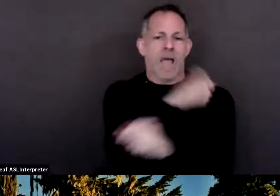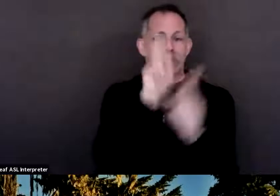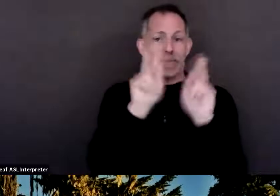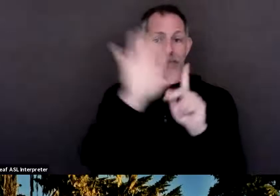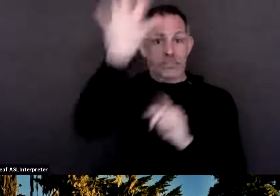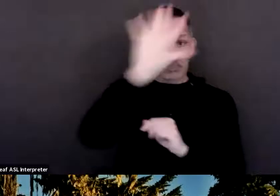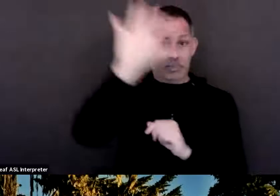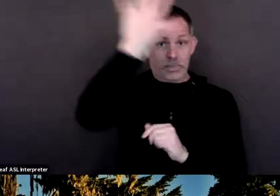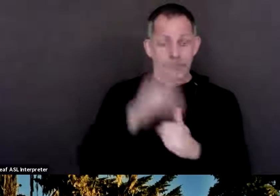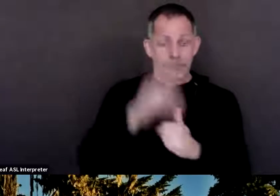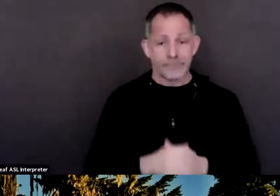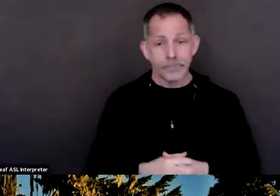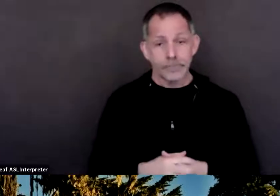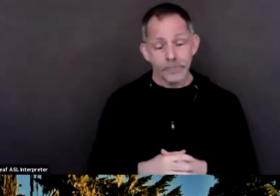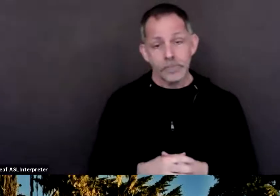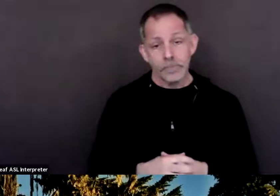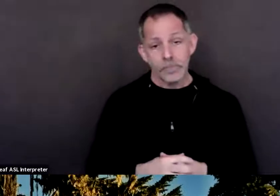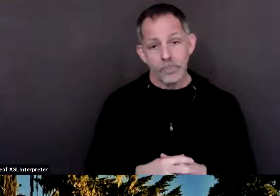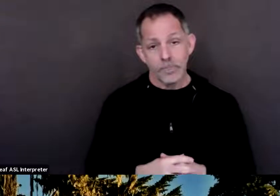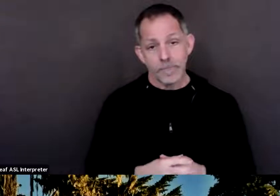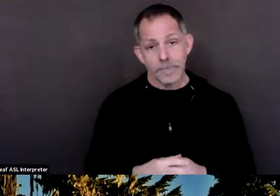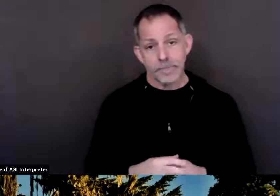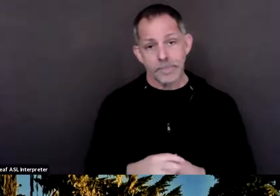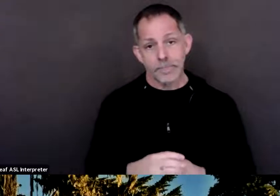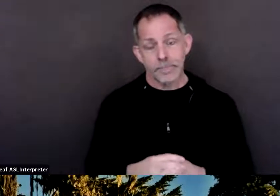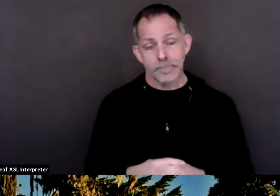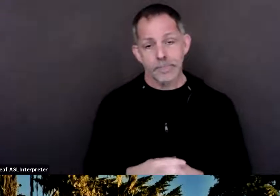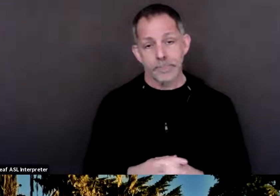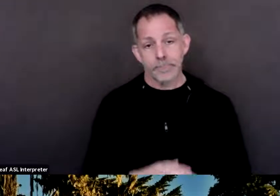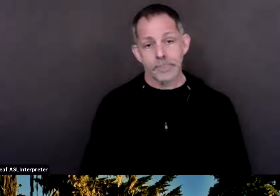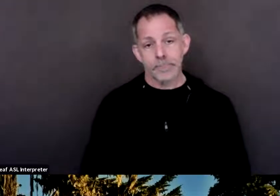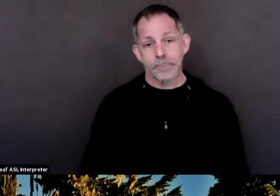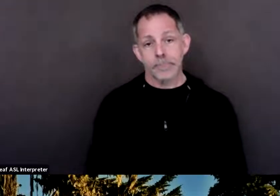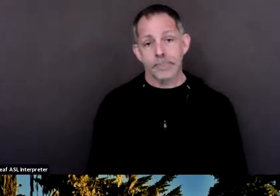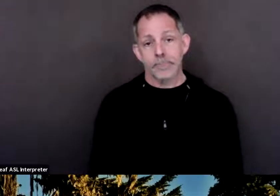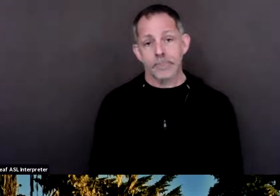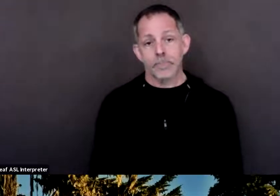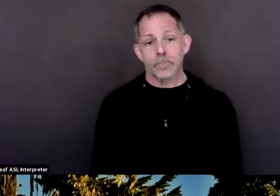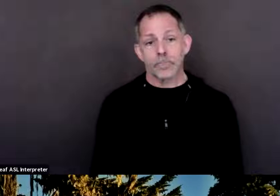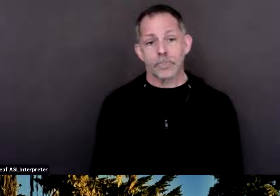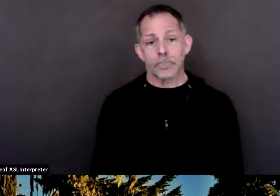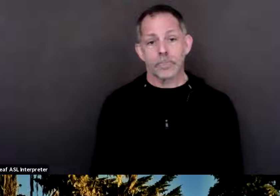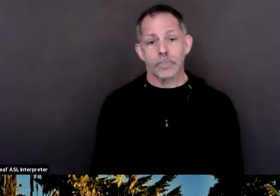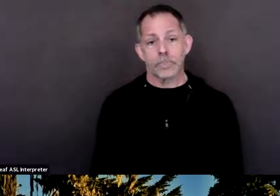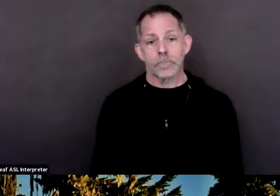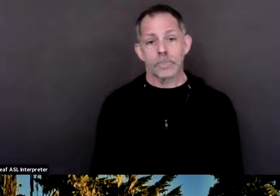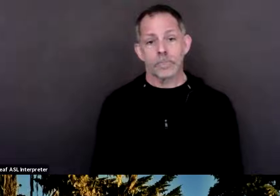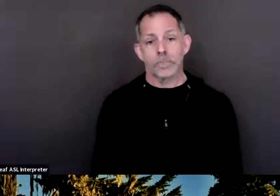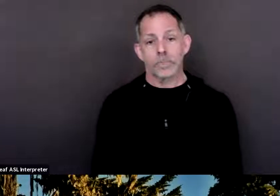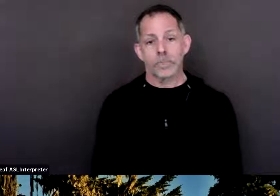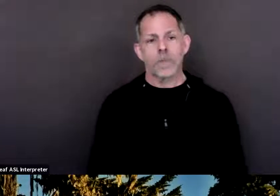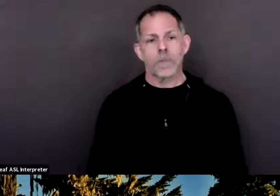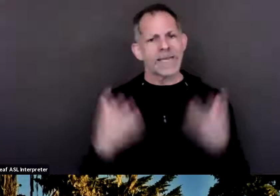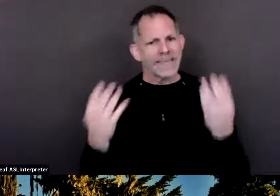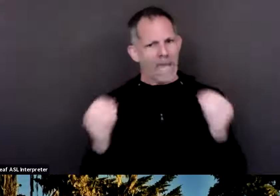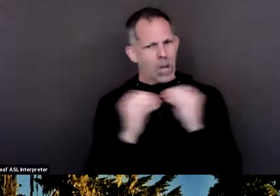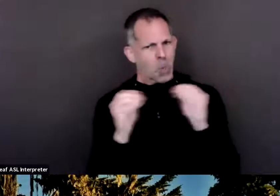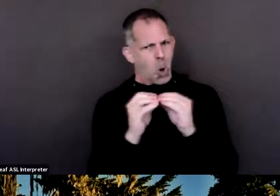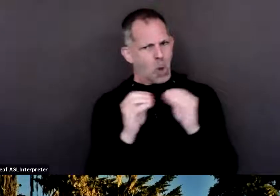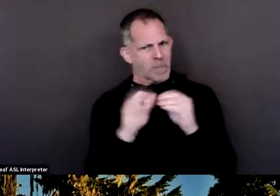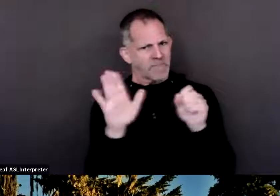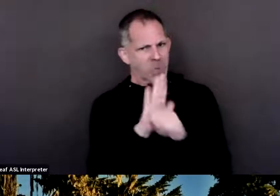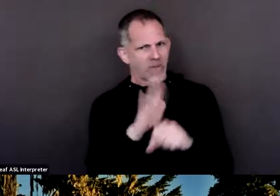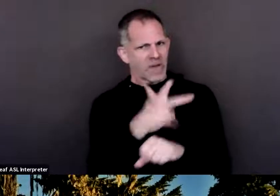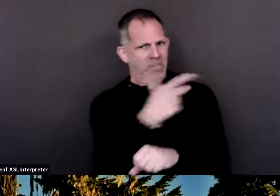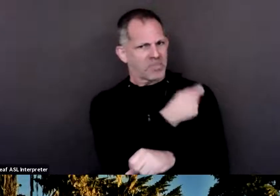Thank you. Okay, now that more people are getting fully vaccinated, they don't seem to want to follow certain safety measures despite